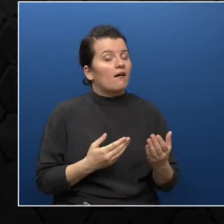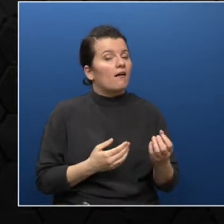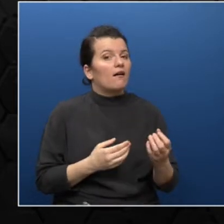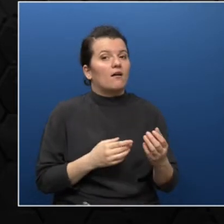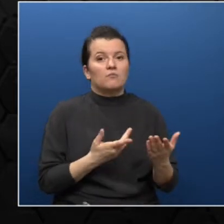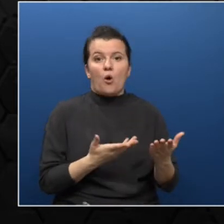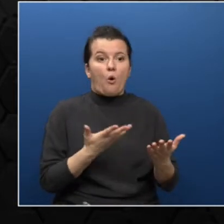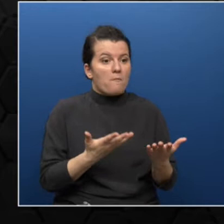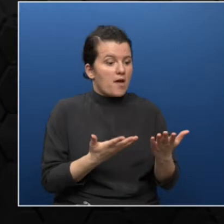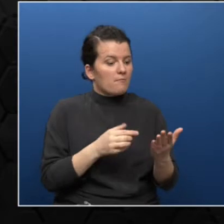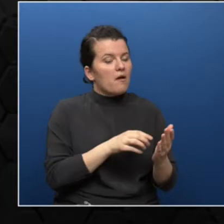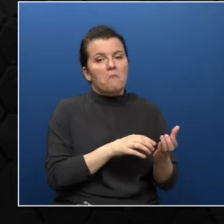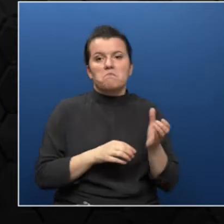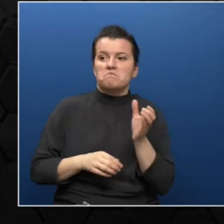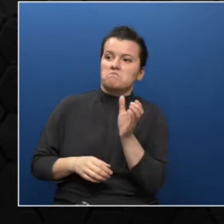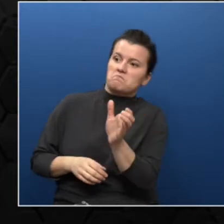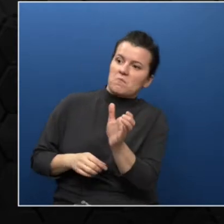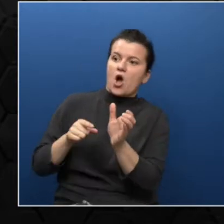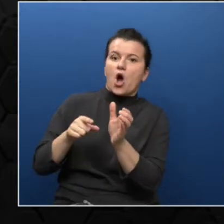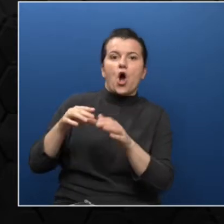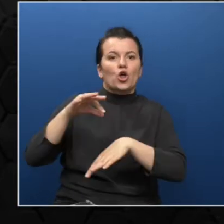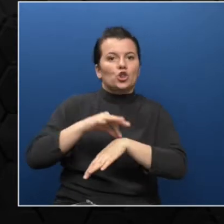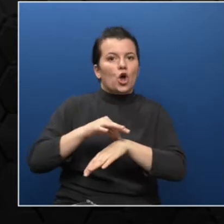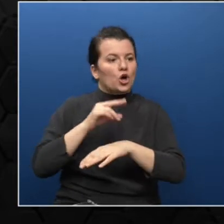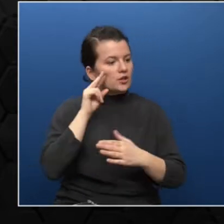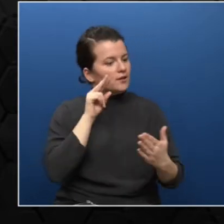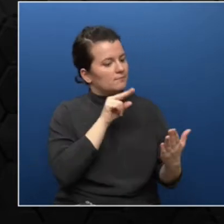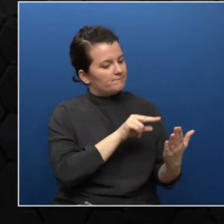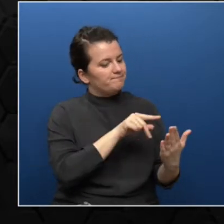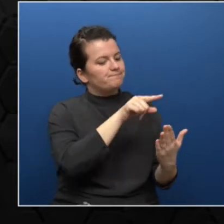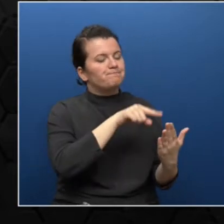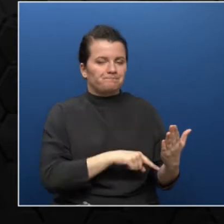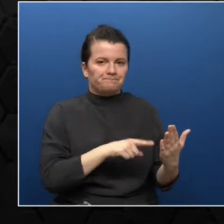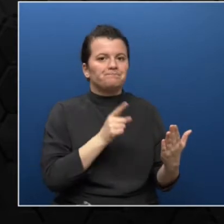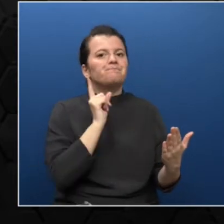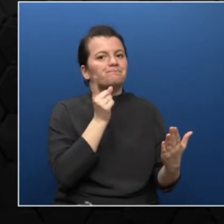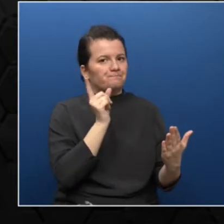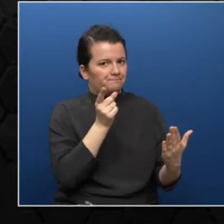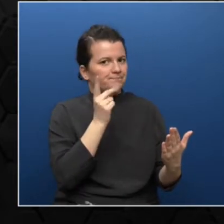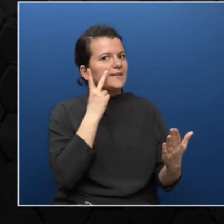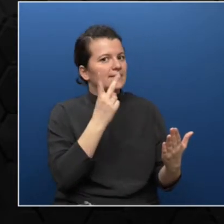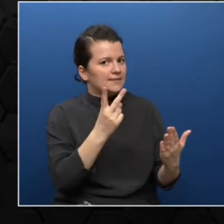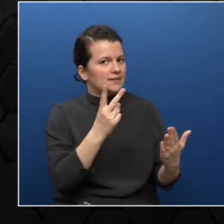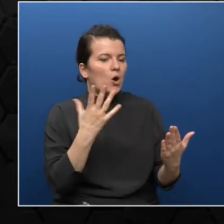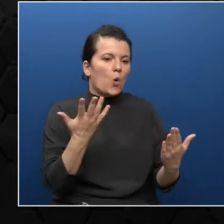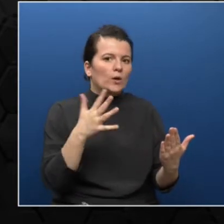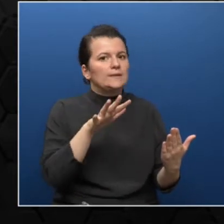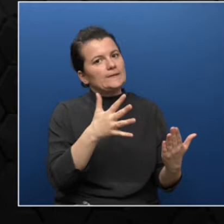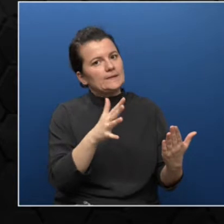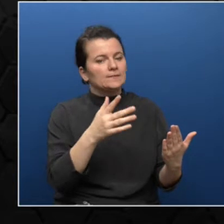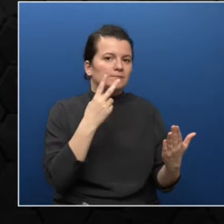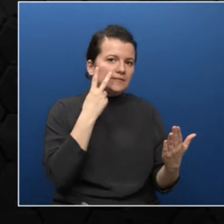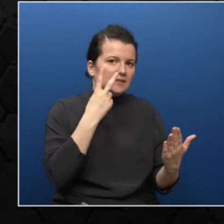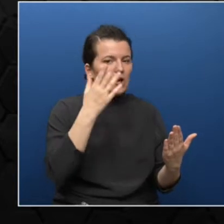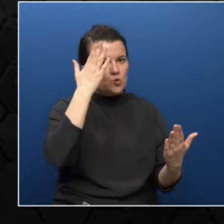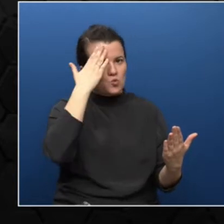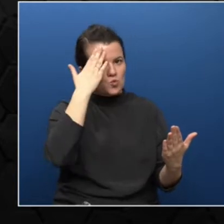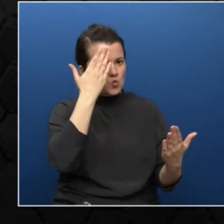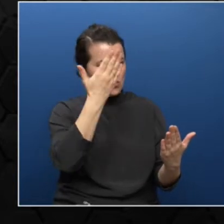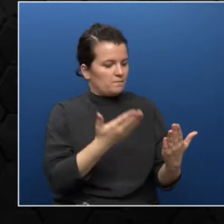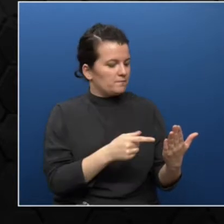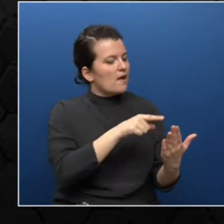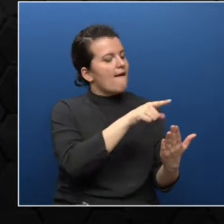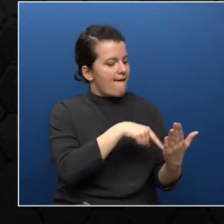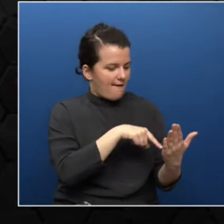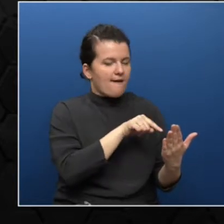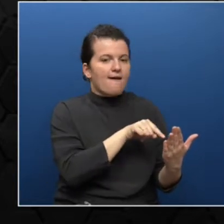doctor of the patient's status and patterns, what do they do on a daily basis and stuff like that. And